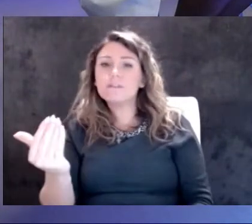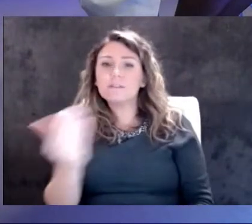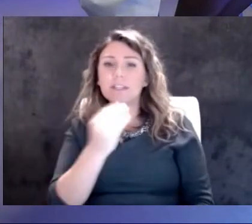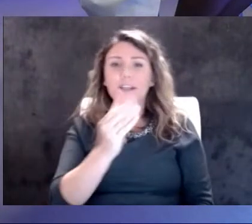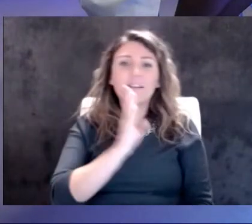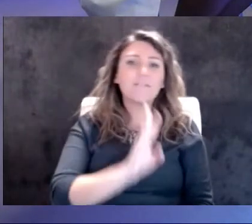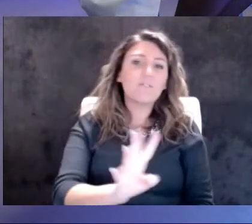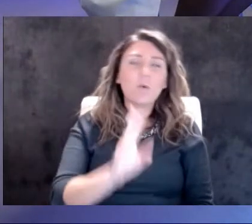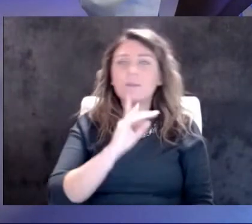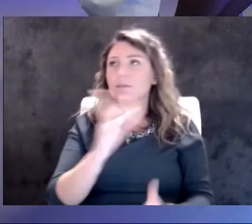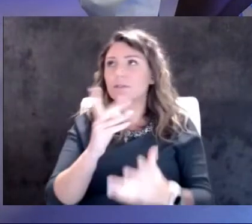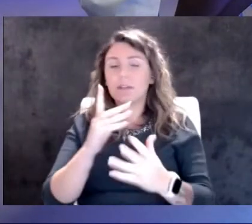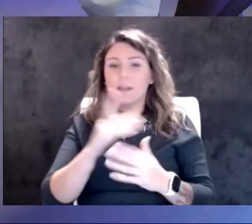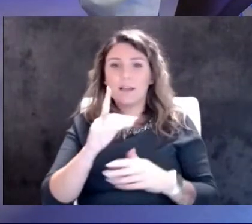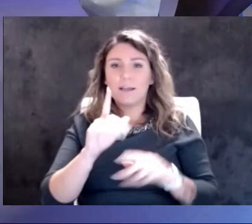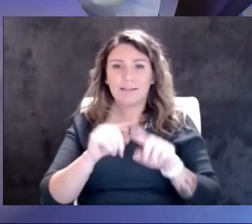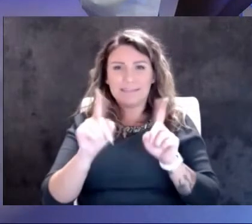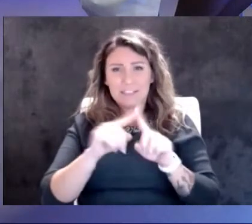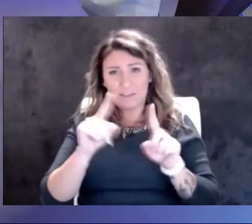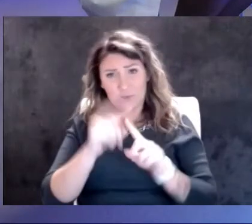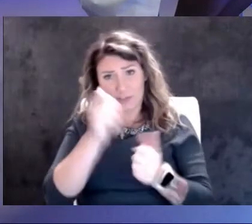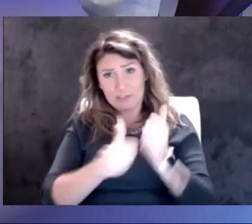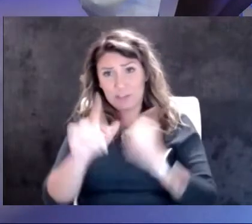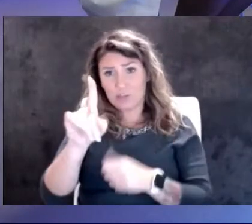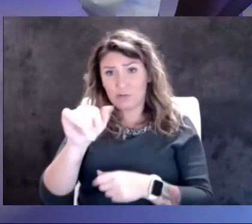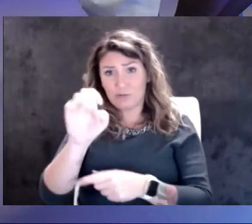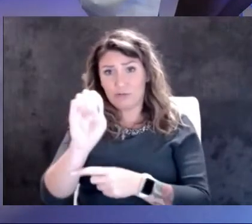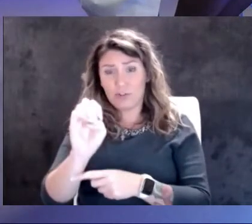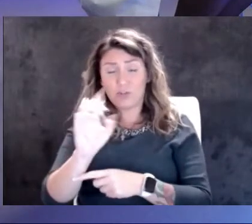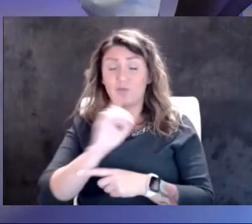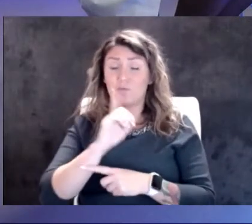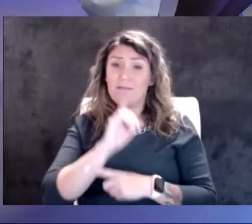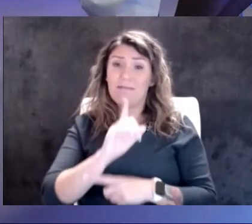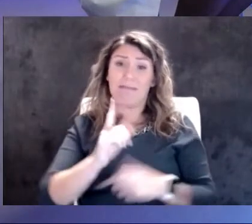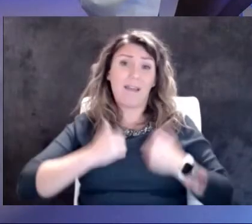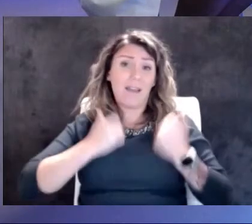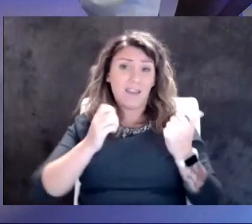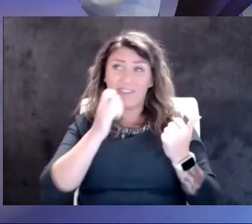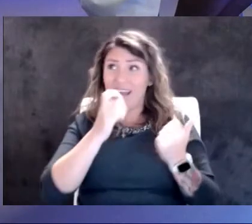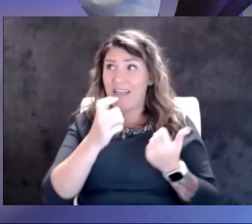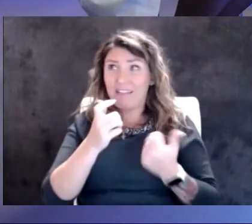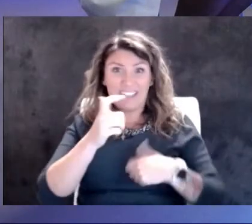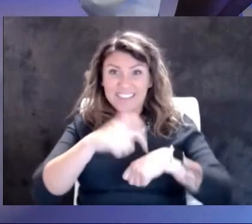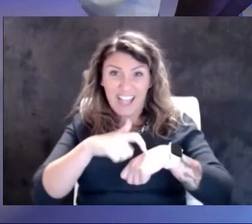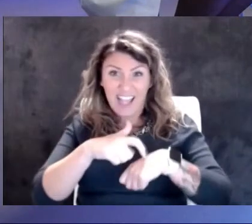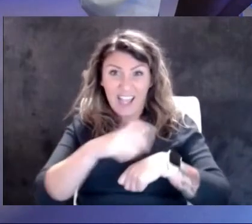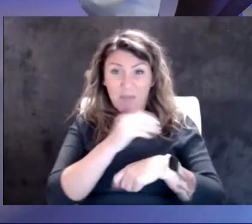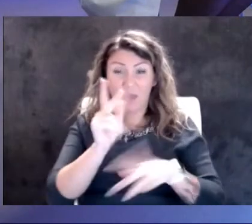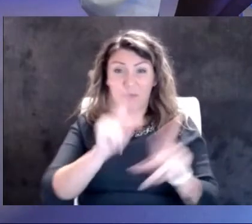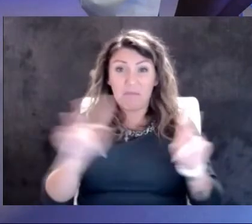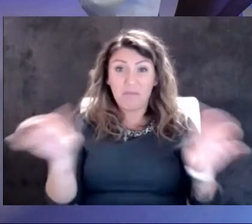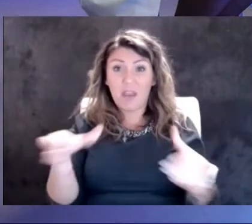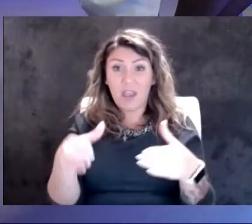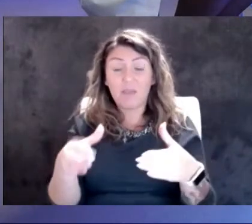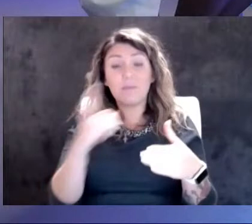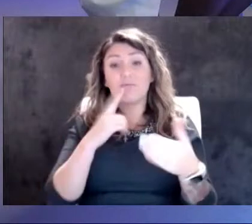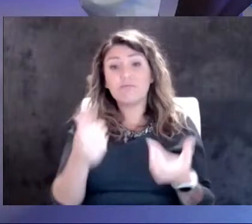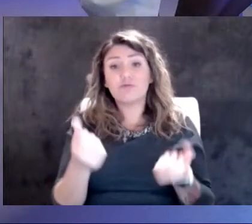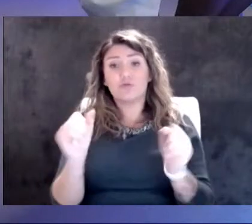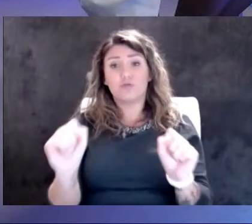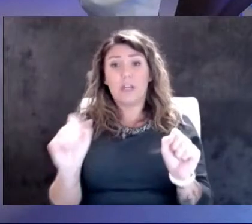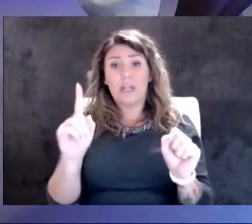with every dose. The reality is we don't have that kind of time, we don't have that kind of population, and so at this point, you're trying, and from a pop